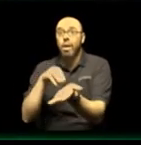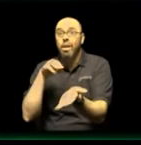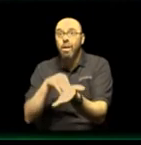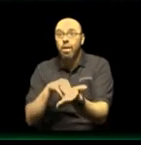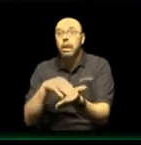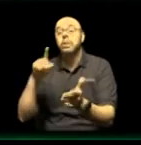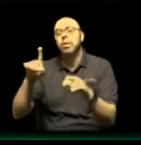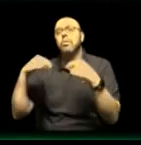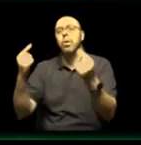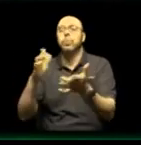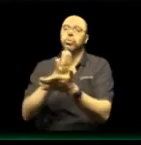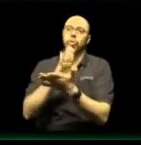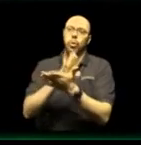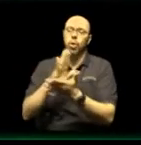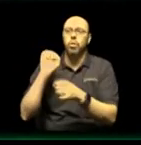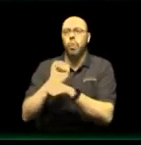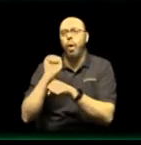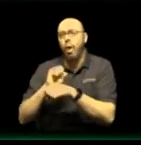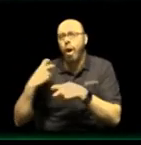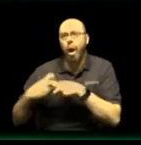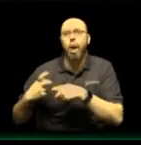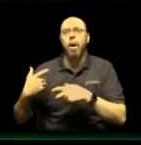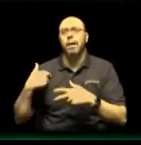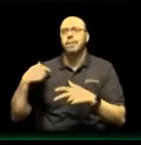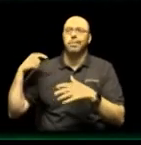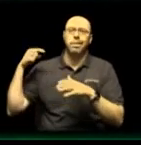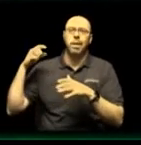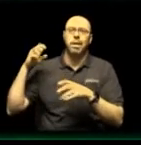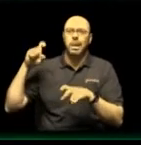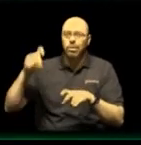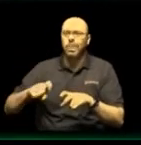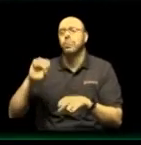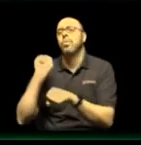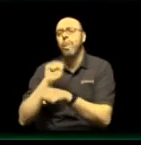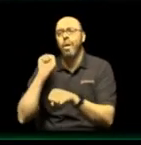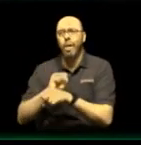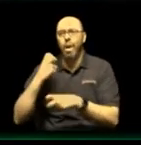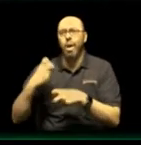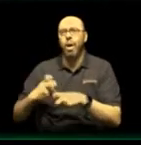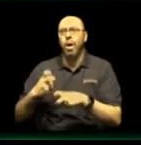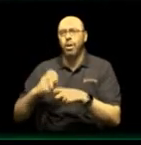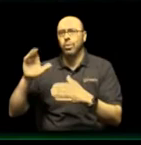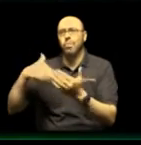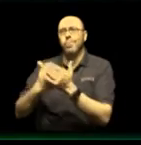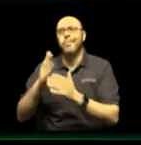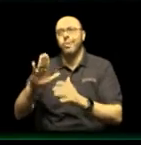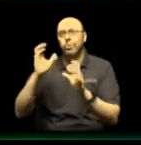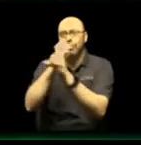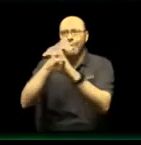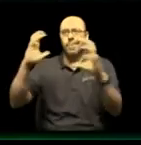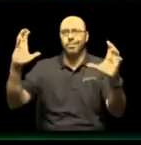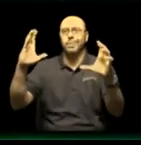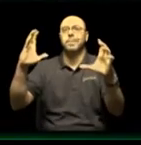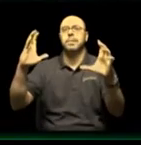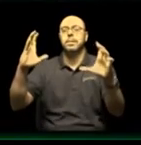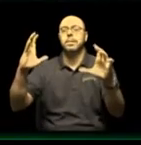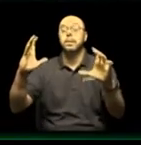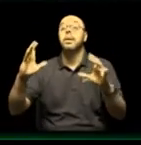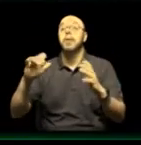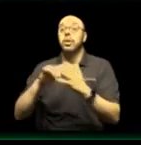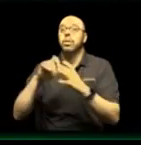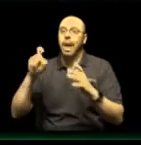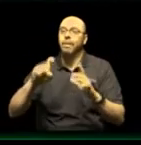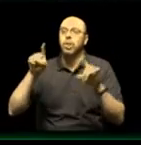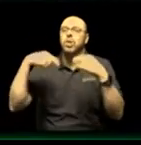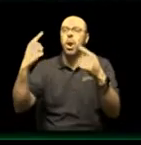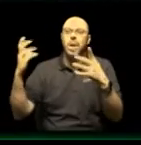go to school, work hard, you have to work hard to make it to your dreams. You have to go get